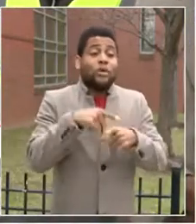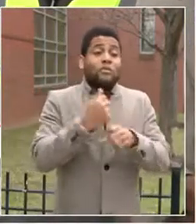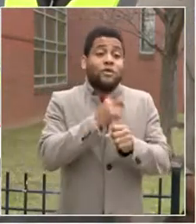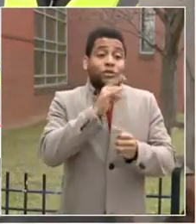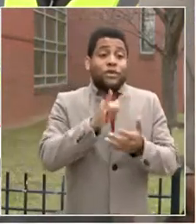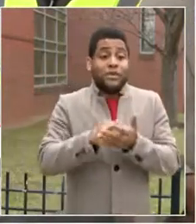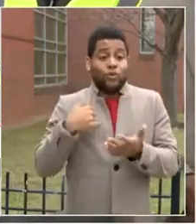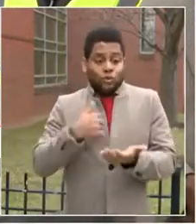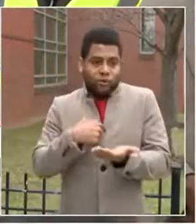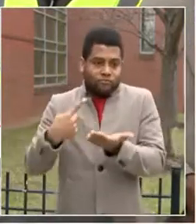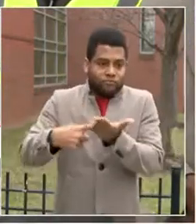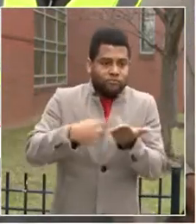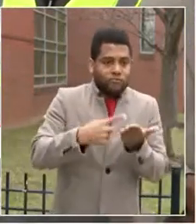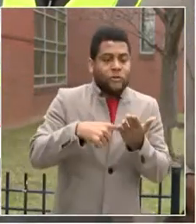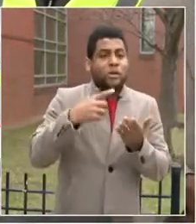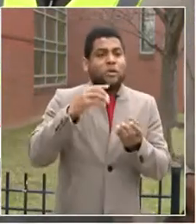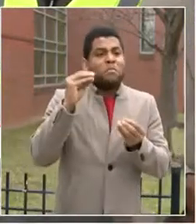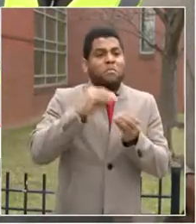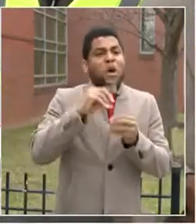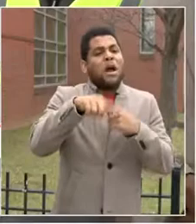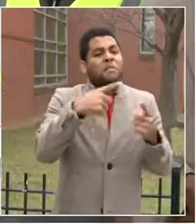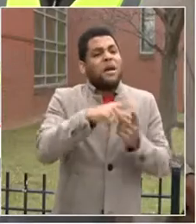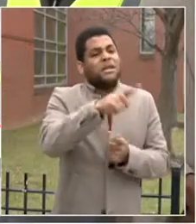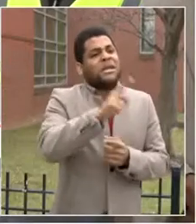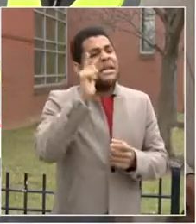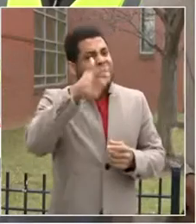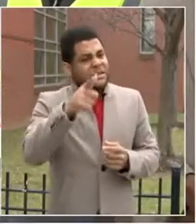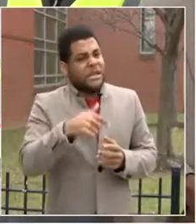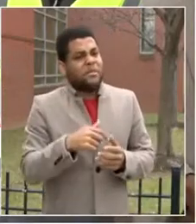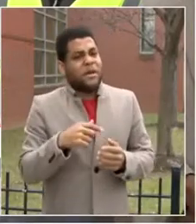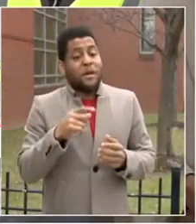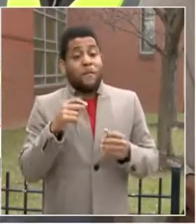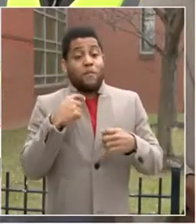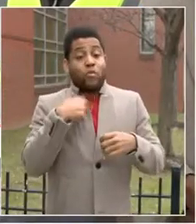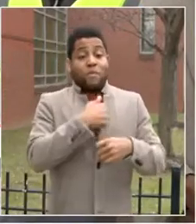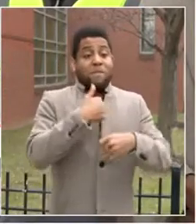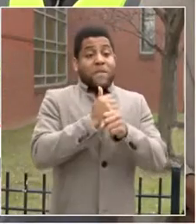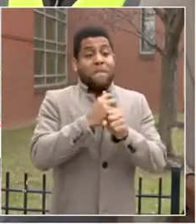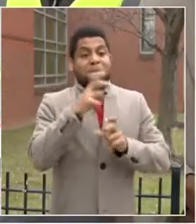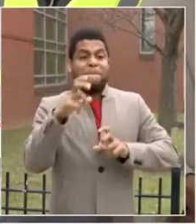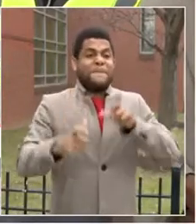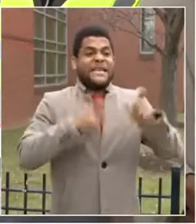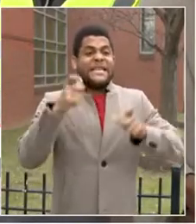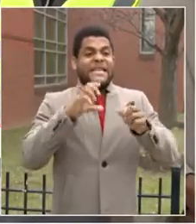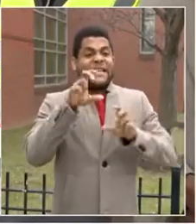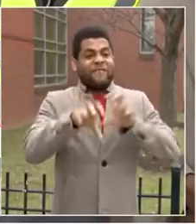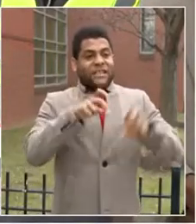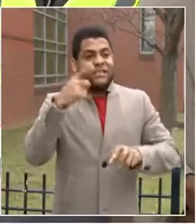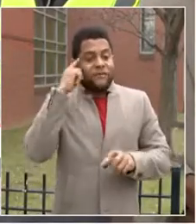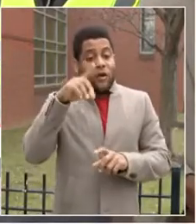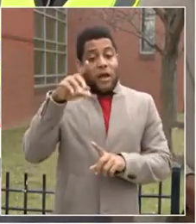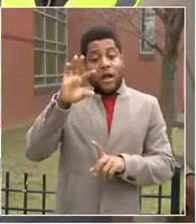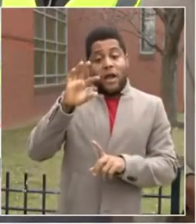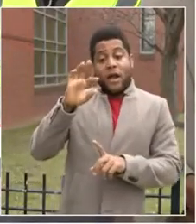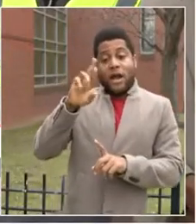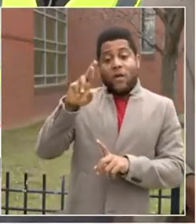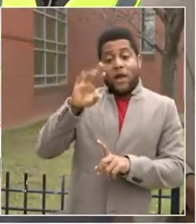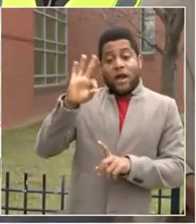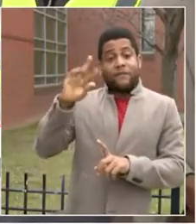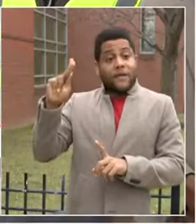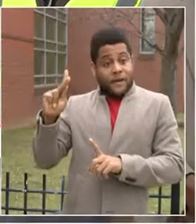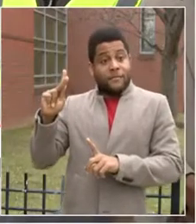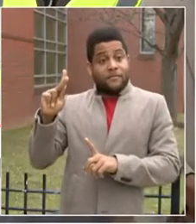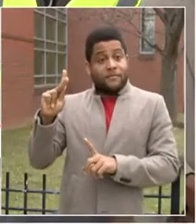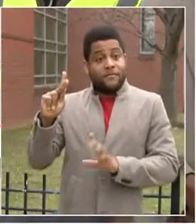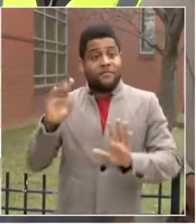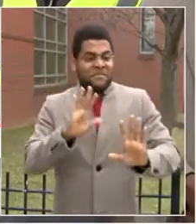later, make a big investment at RFK. And the first big investment, well, second, because we've done fields there.